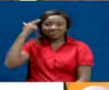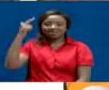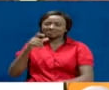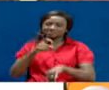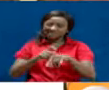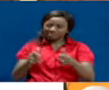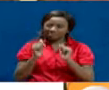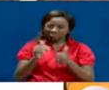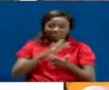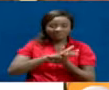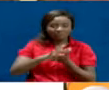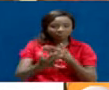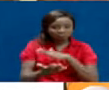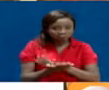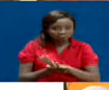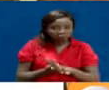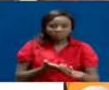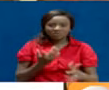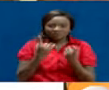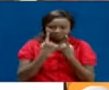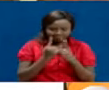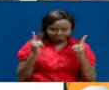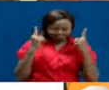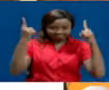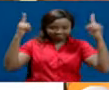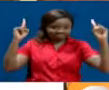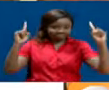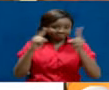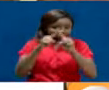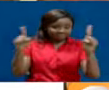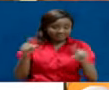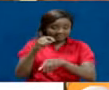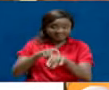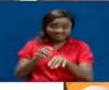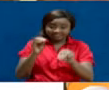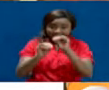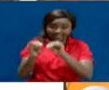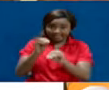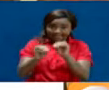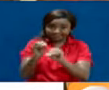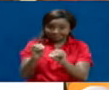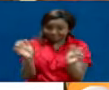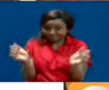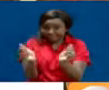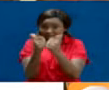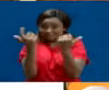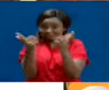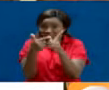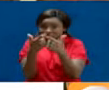reconciliation. I thought it was the moment of victory. But when election was called back